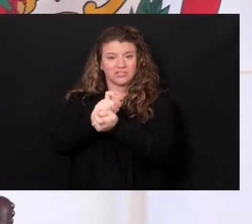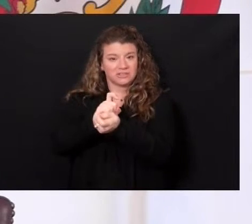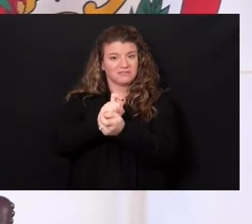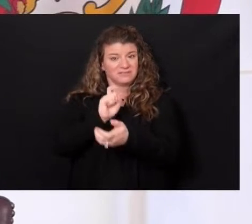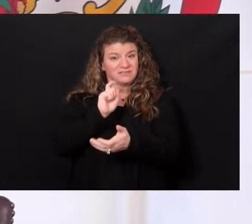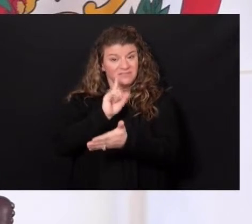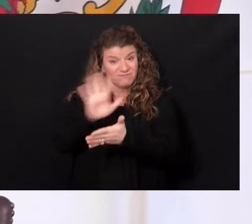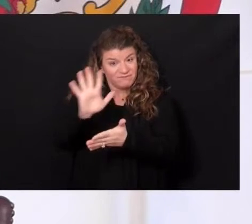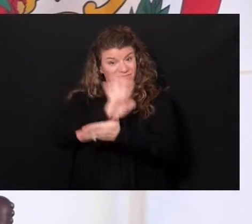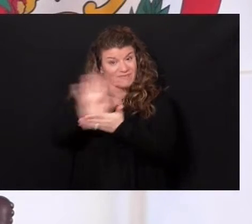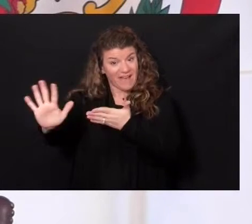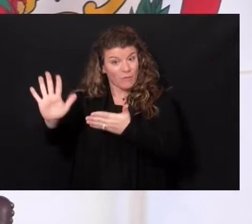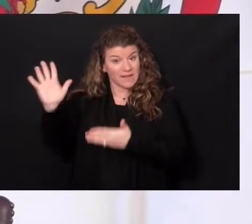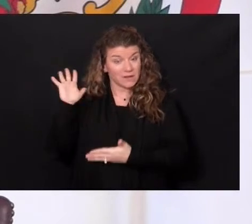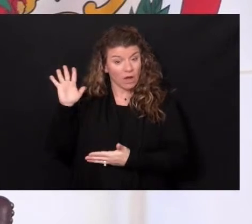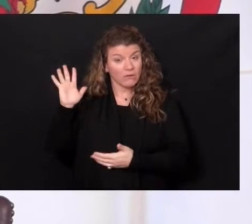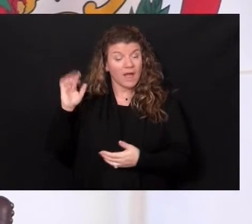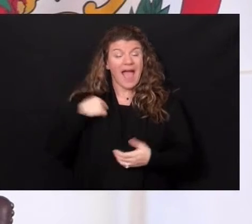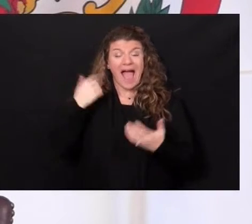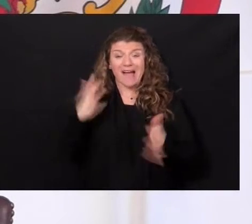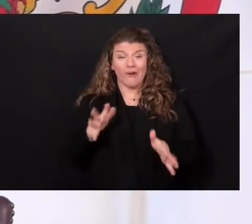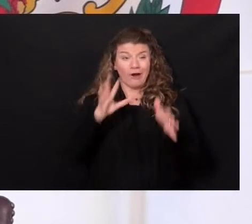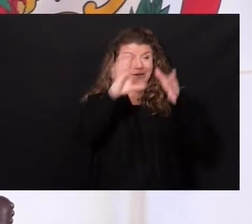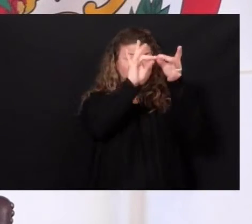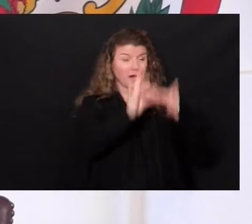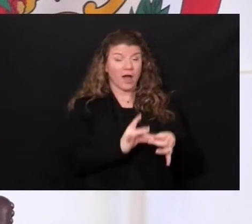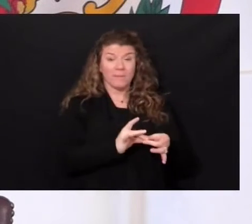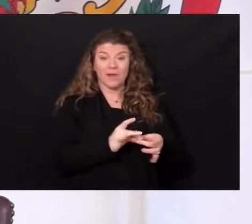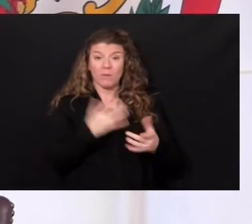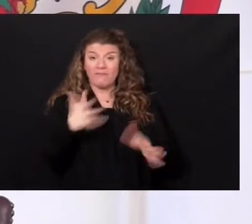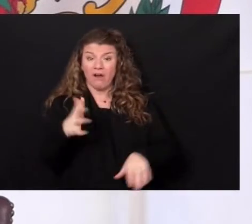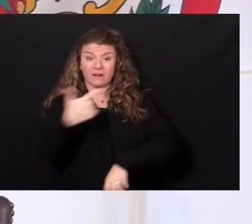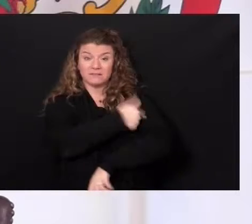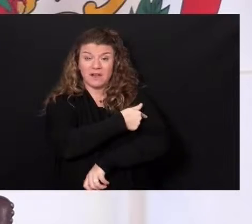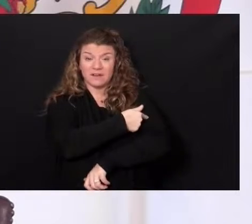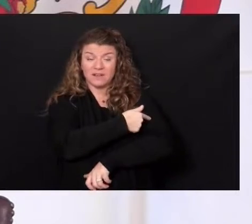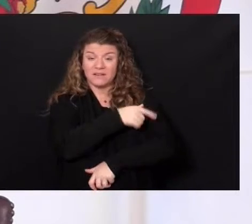ago. And I just read you where we've gotten in the arms of